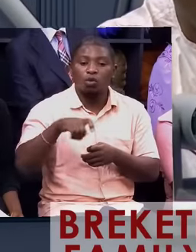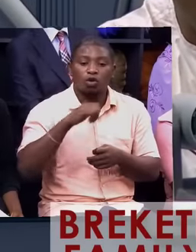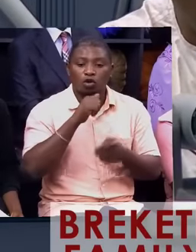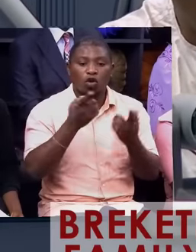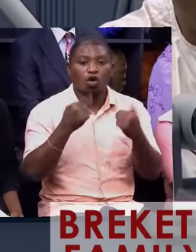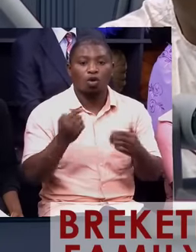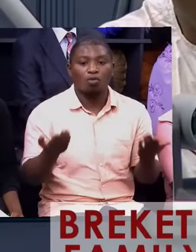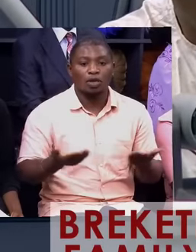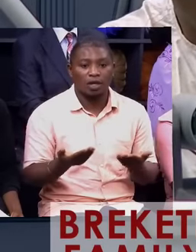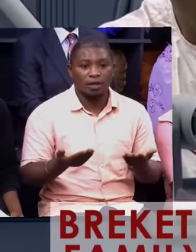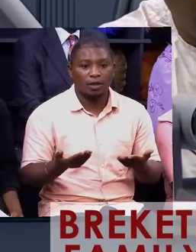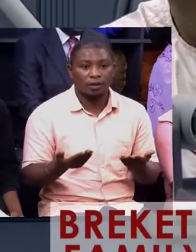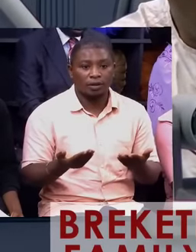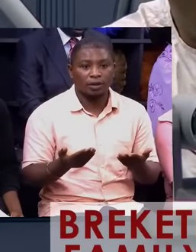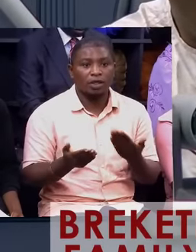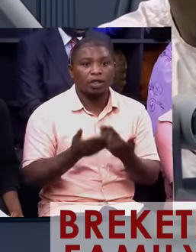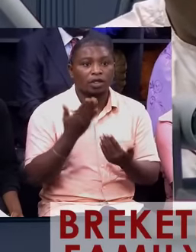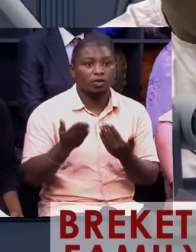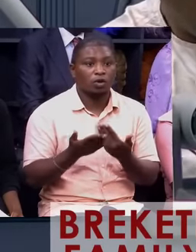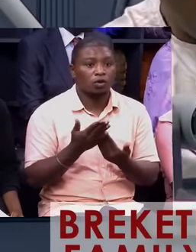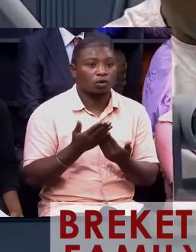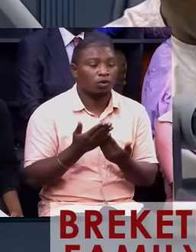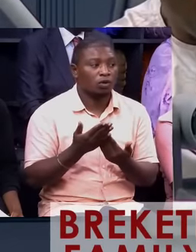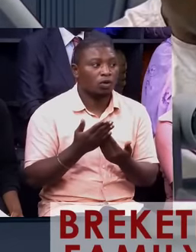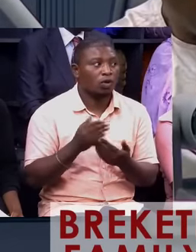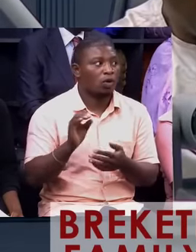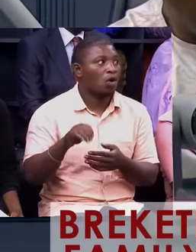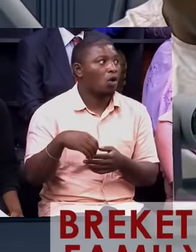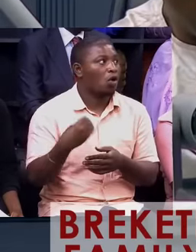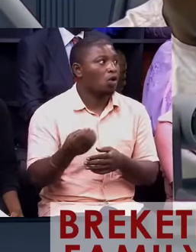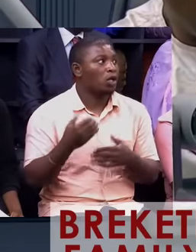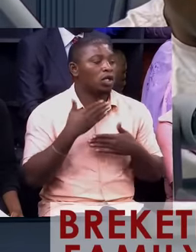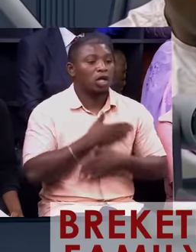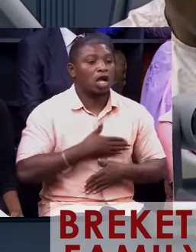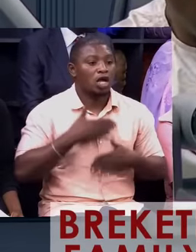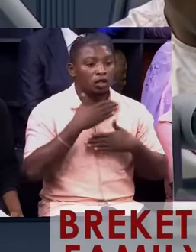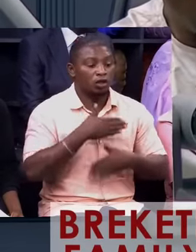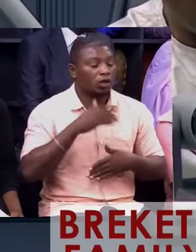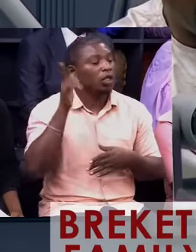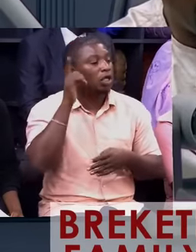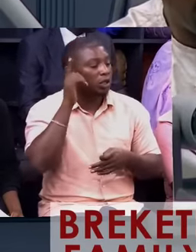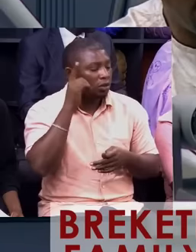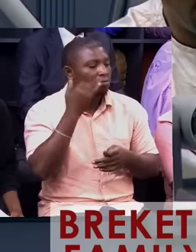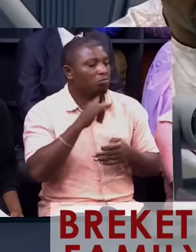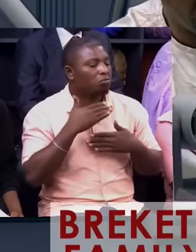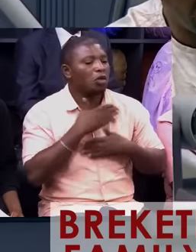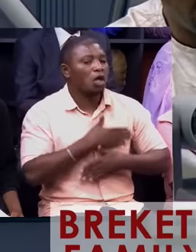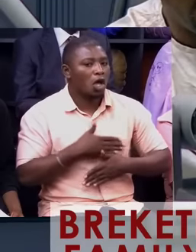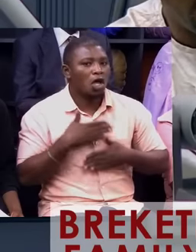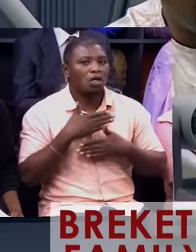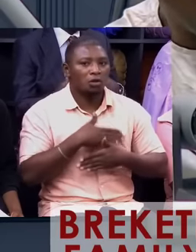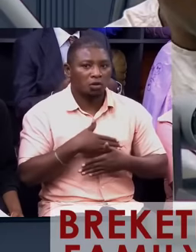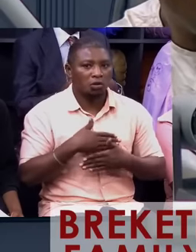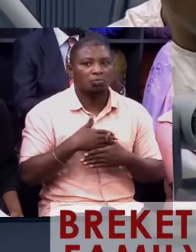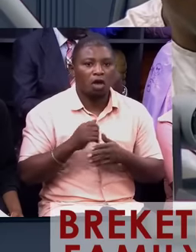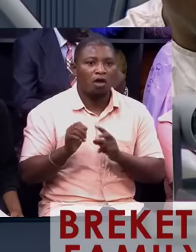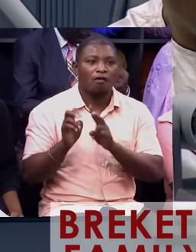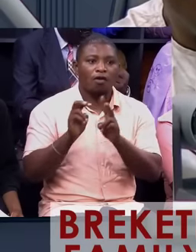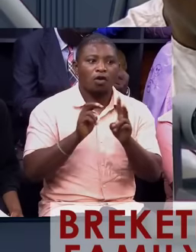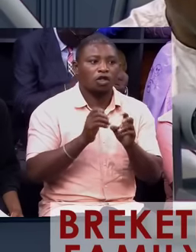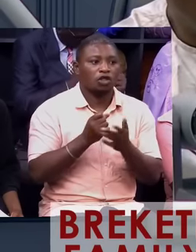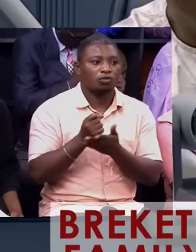come here simple others enjoy listenership they enjoy uh